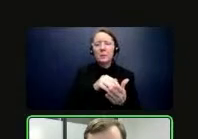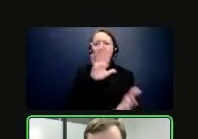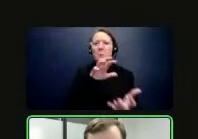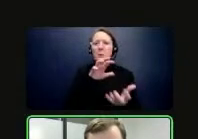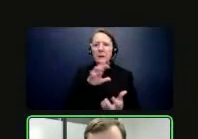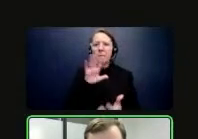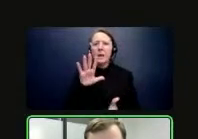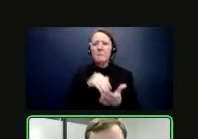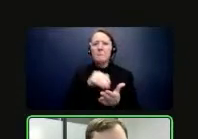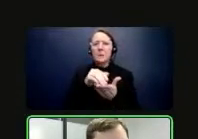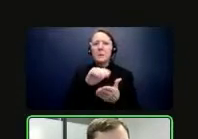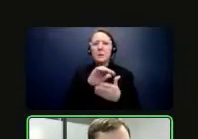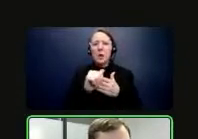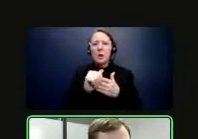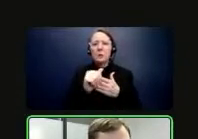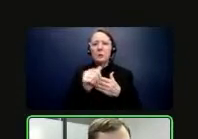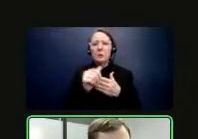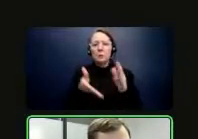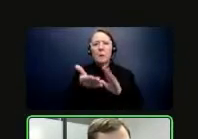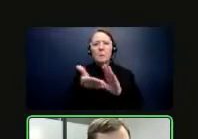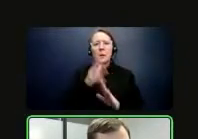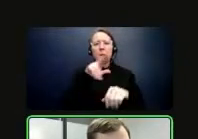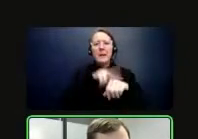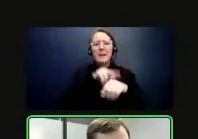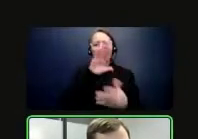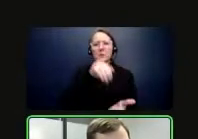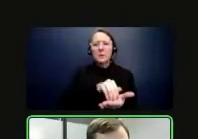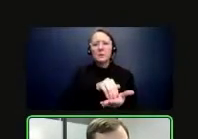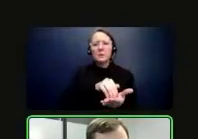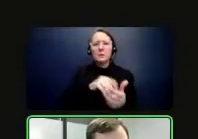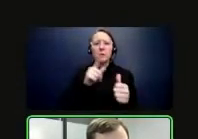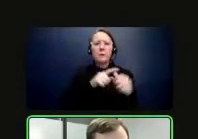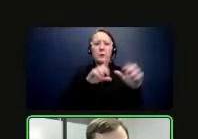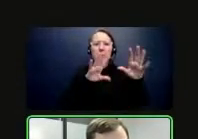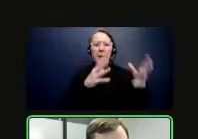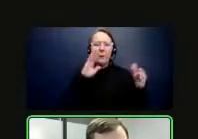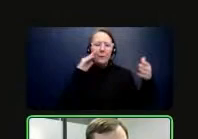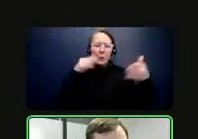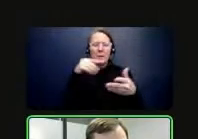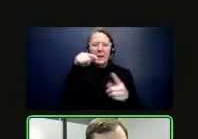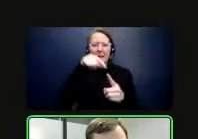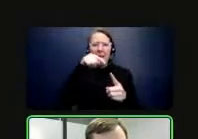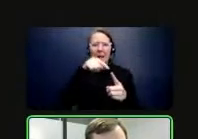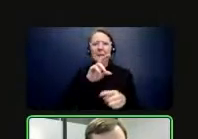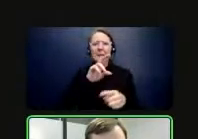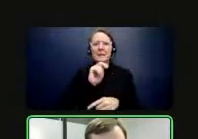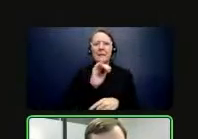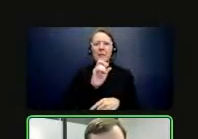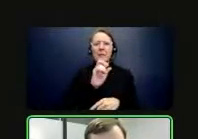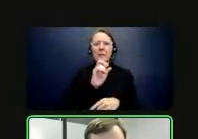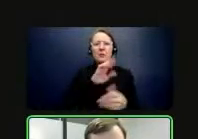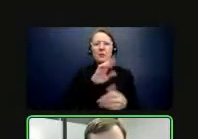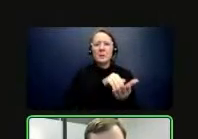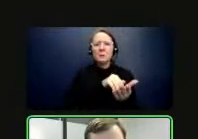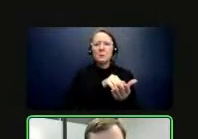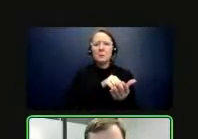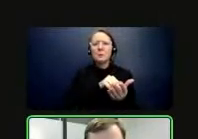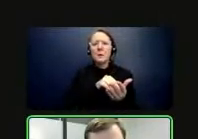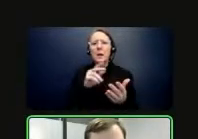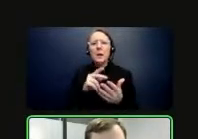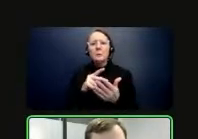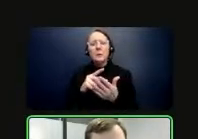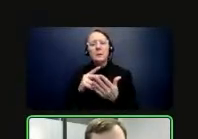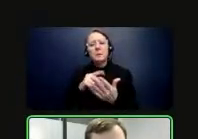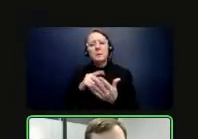the Navigation Center. So this first category is focused on that Navigation Center, and we've programmed that operating